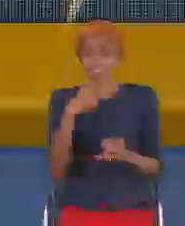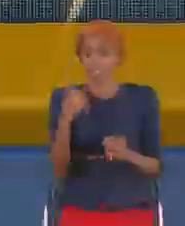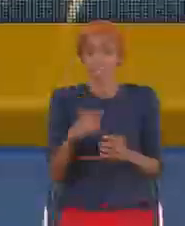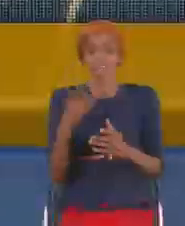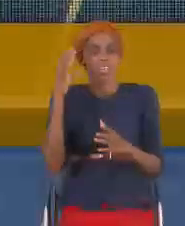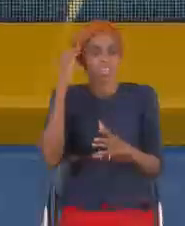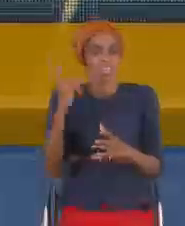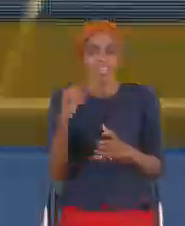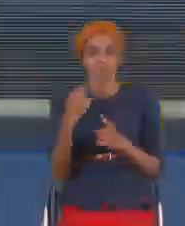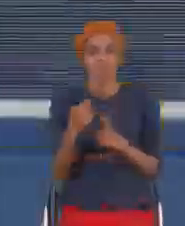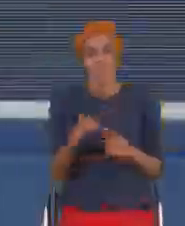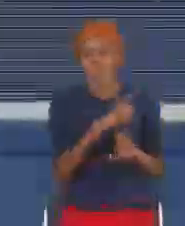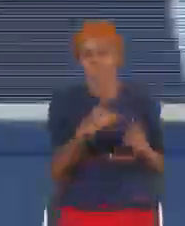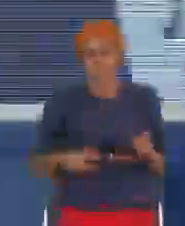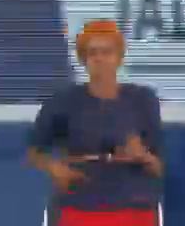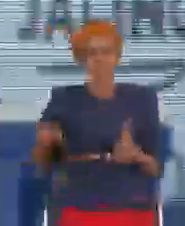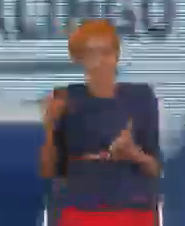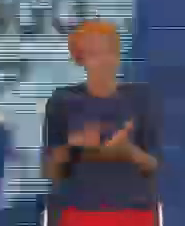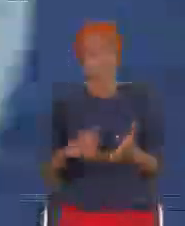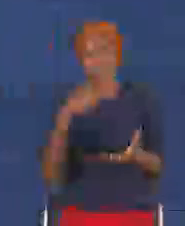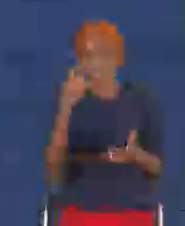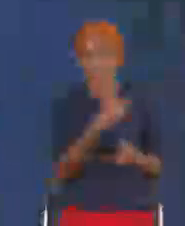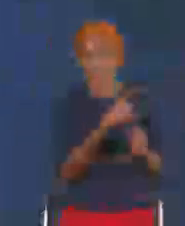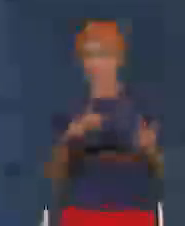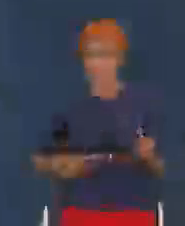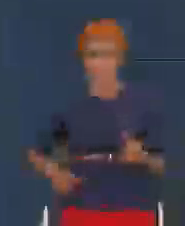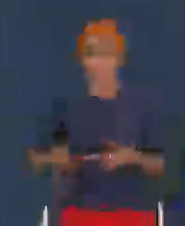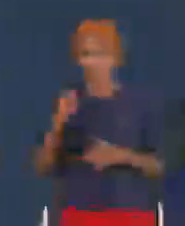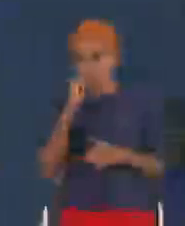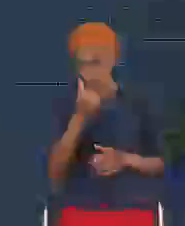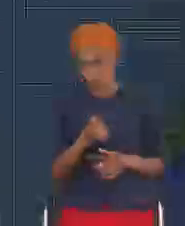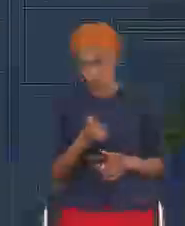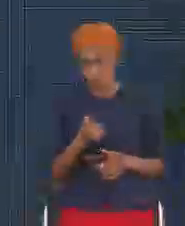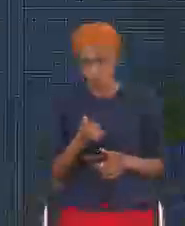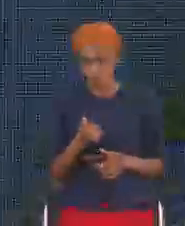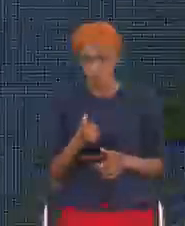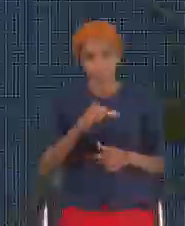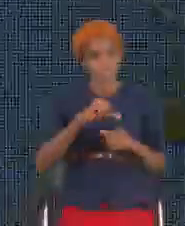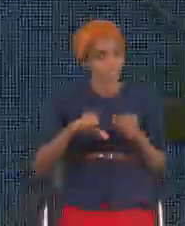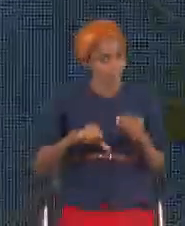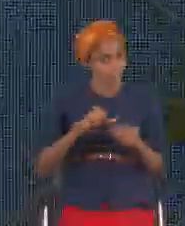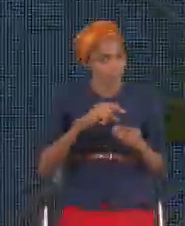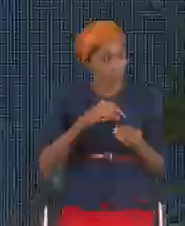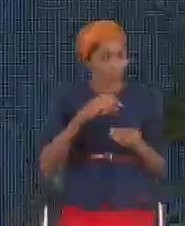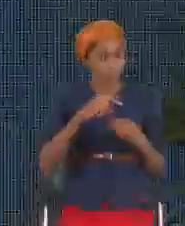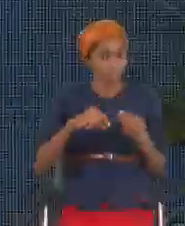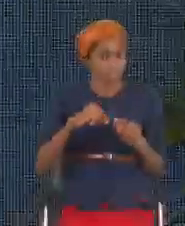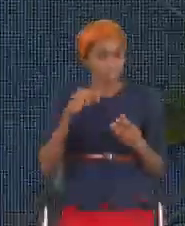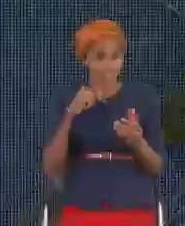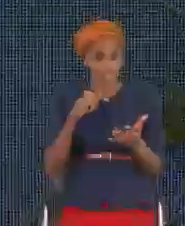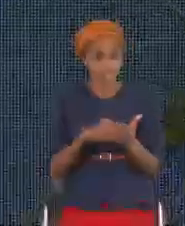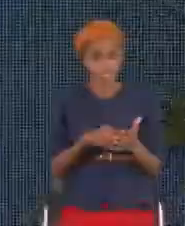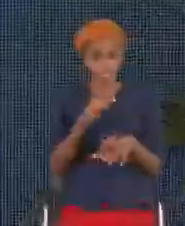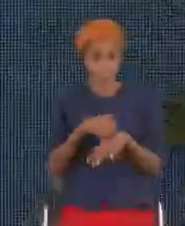Lord. Thus says the Lord, tomorrow about this time shall